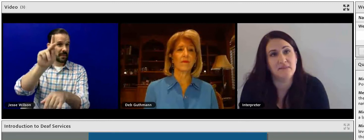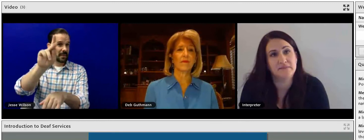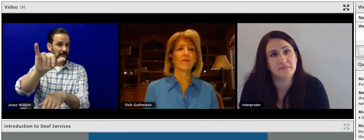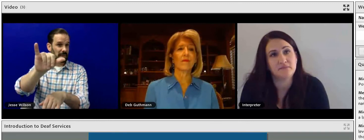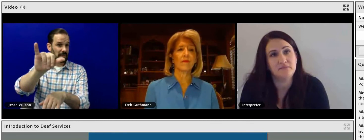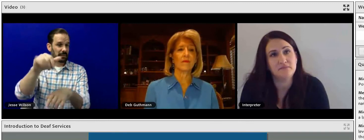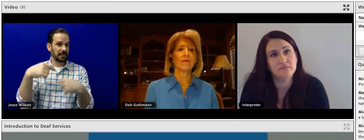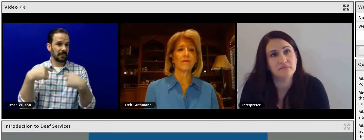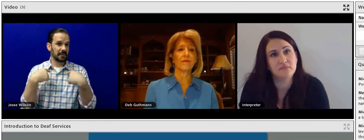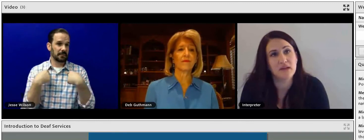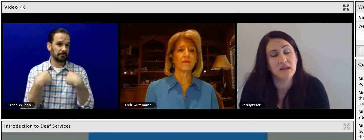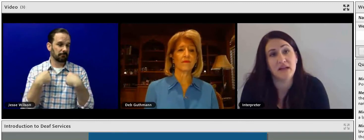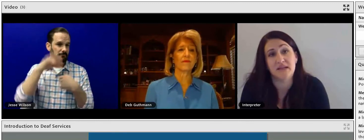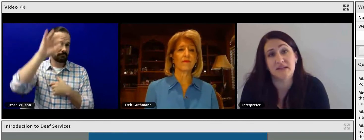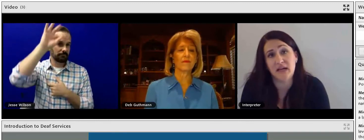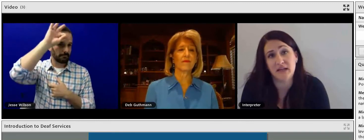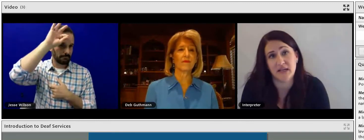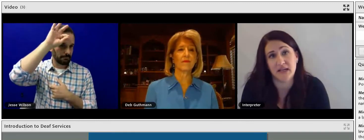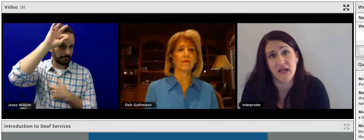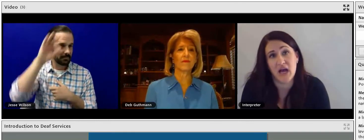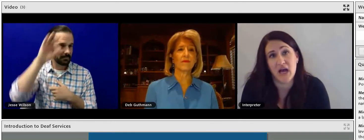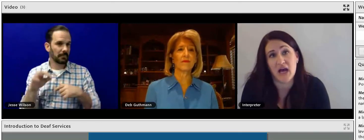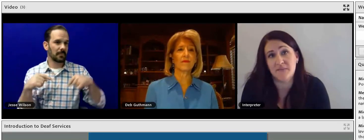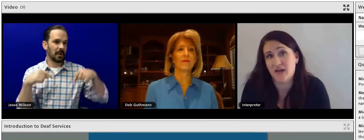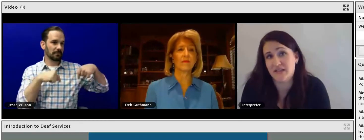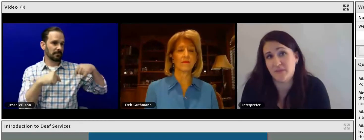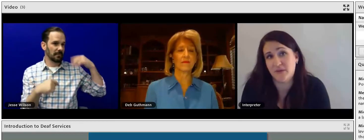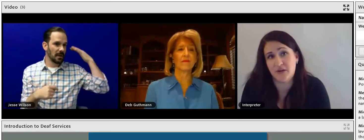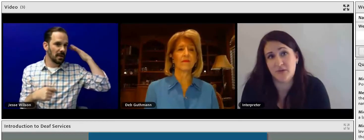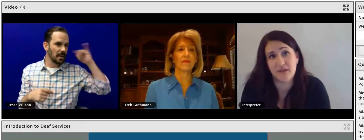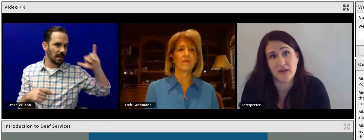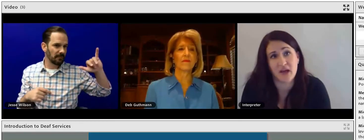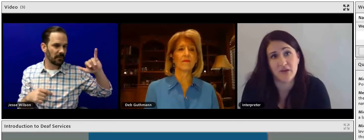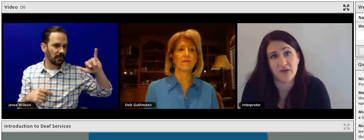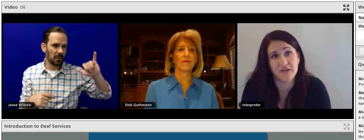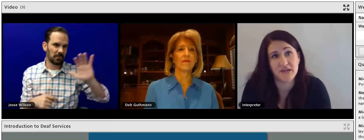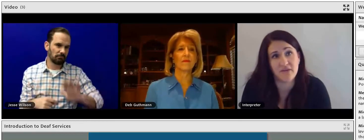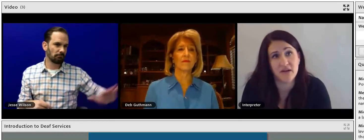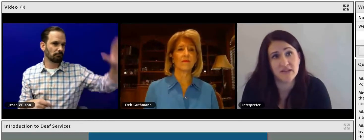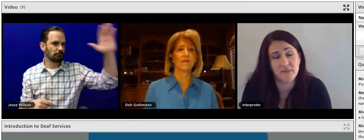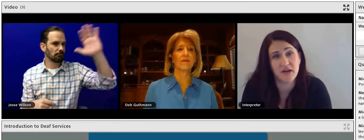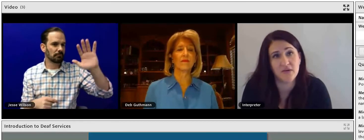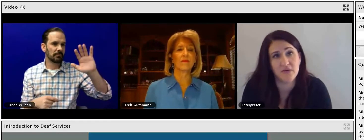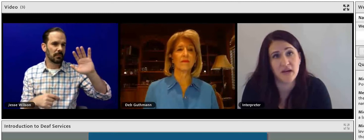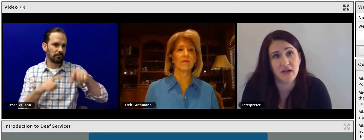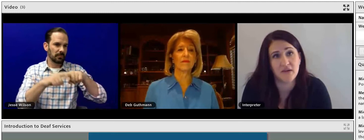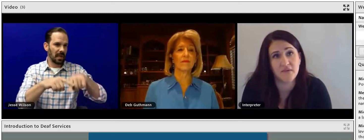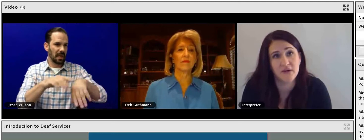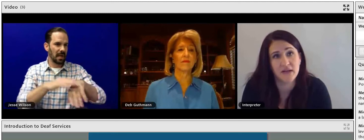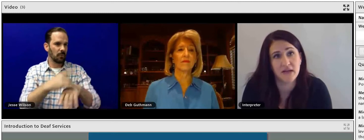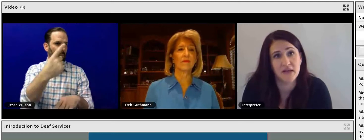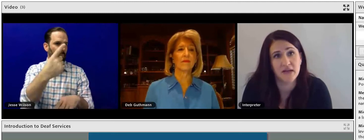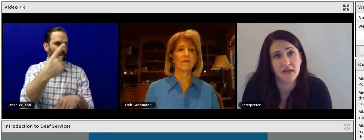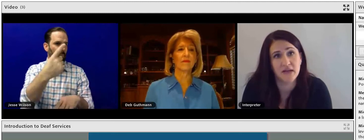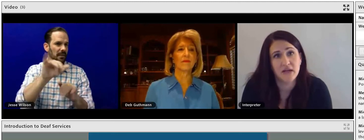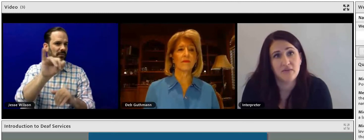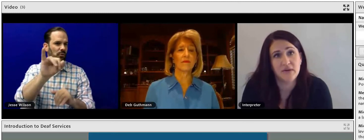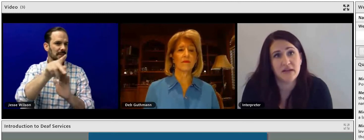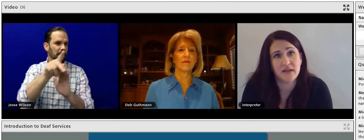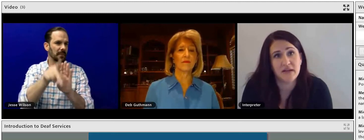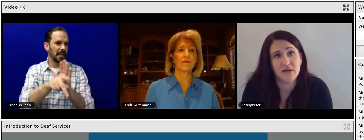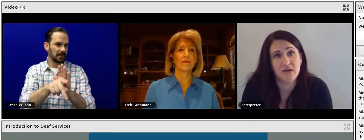Now with Medicaid in Kentucky, I'm not as familiar with how your state runs, but I know that in